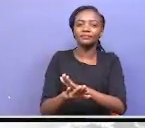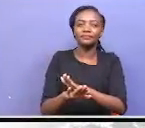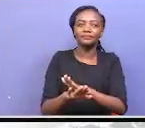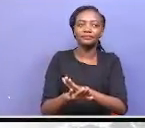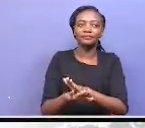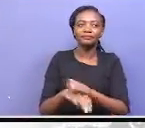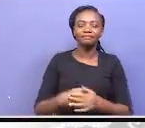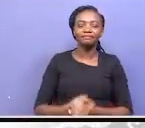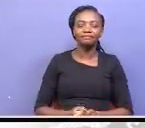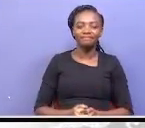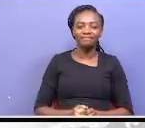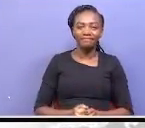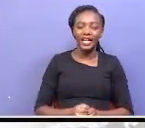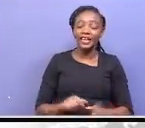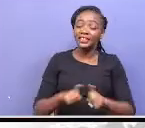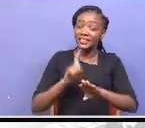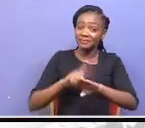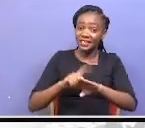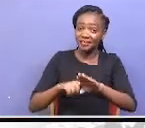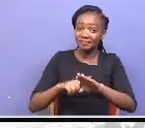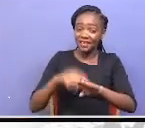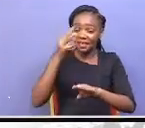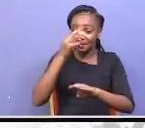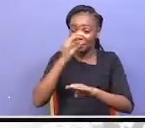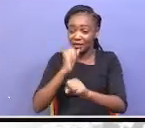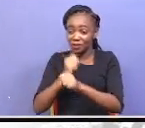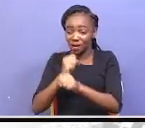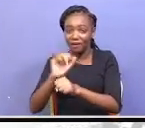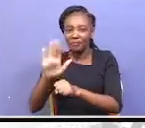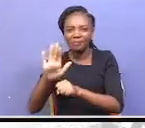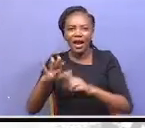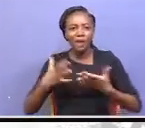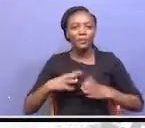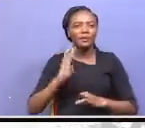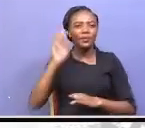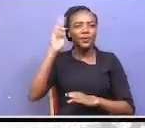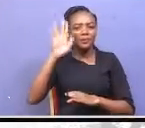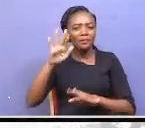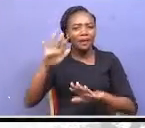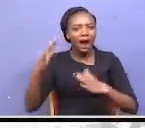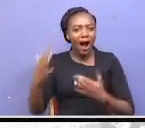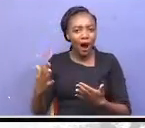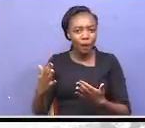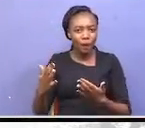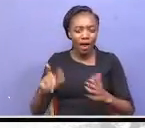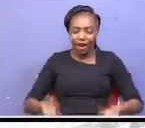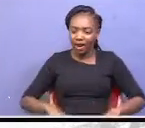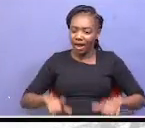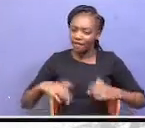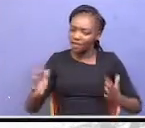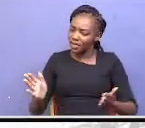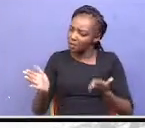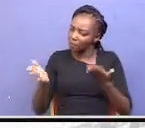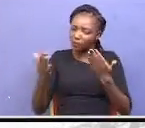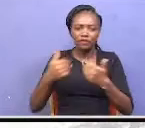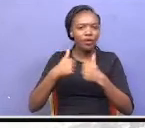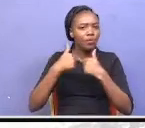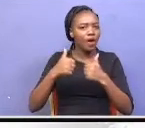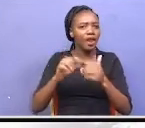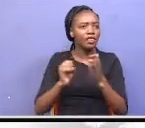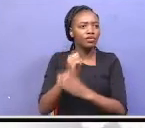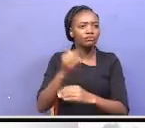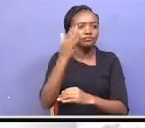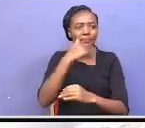Chamno, katika utendakazi wake kwa taifa la Kenya, wengi watamkumbuka kwa uboreshaji wa maisha kupitia uchumi bora. Wakenya